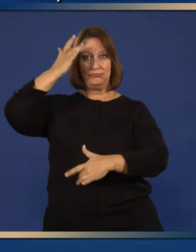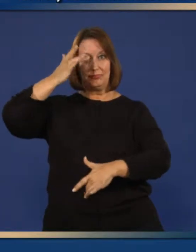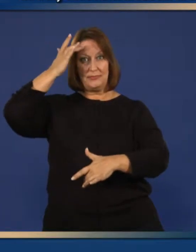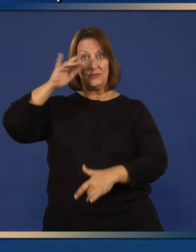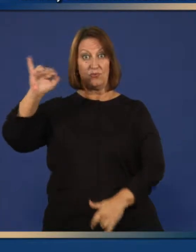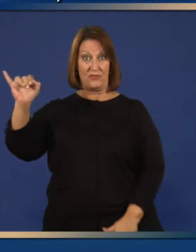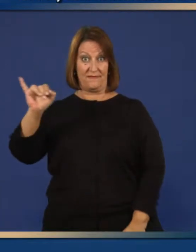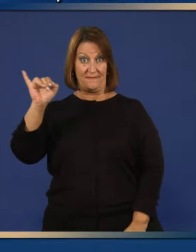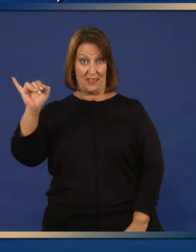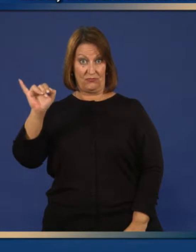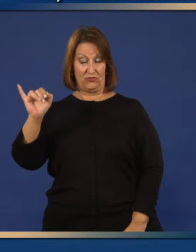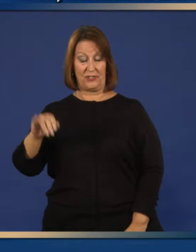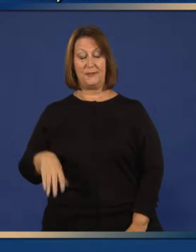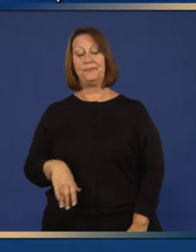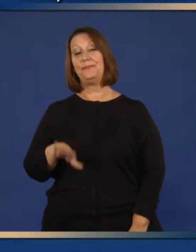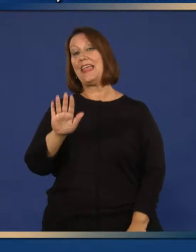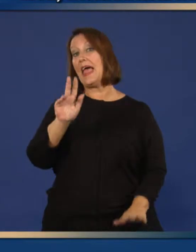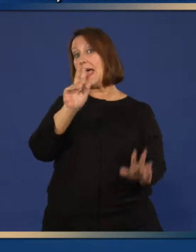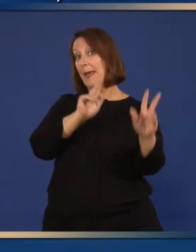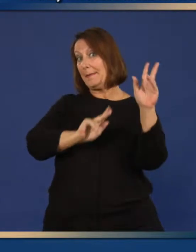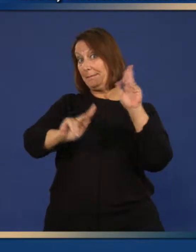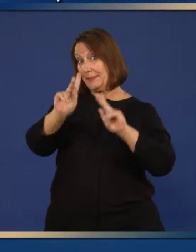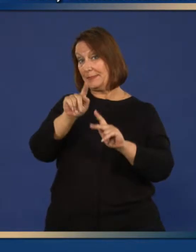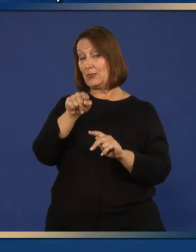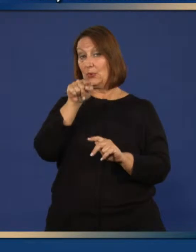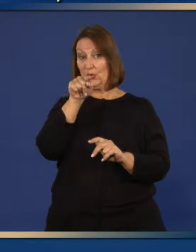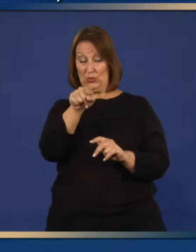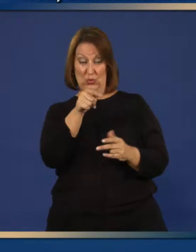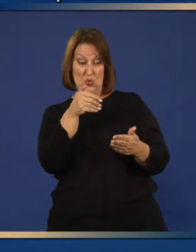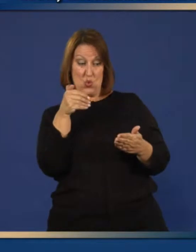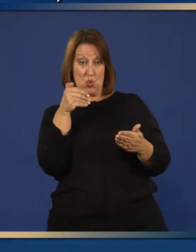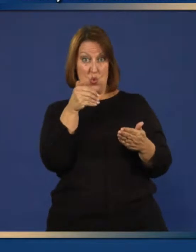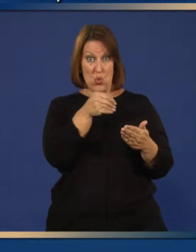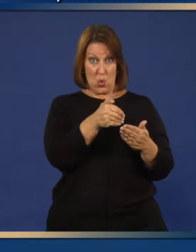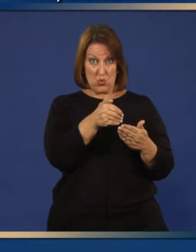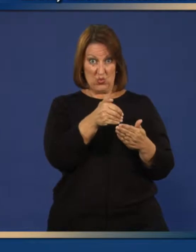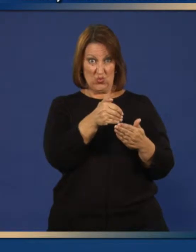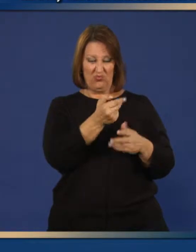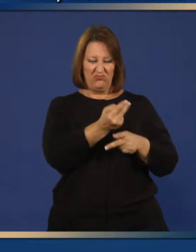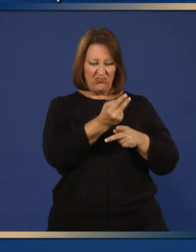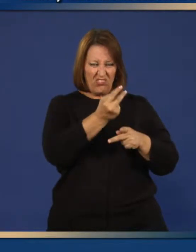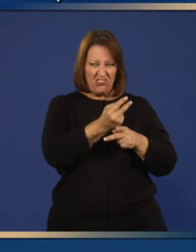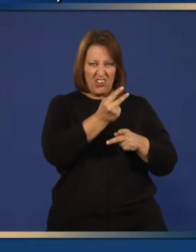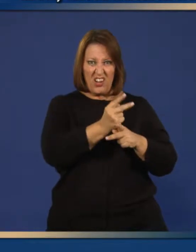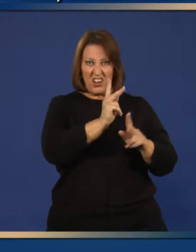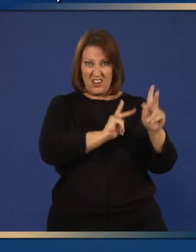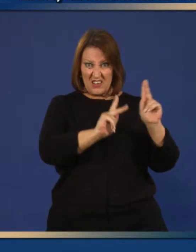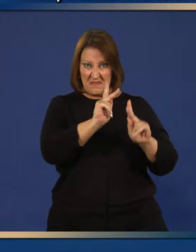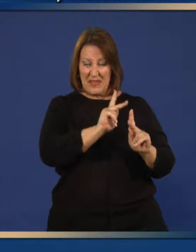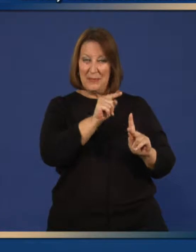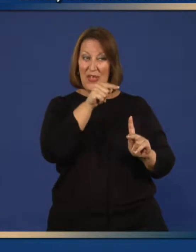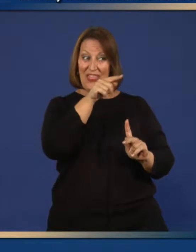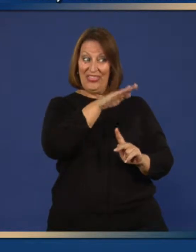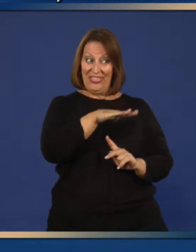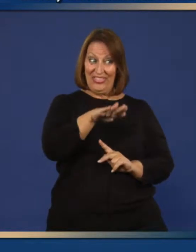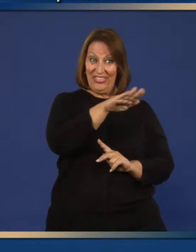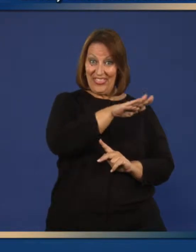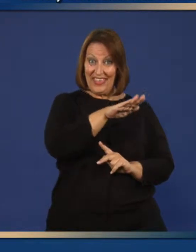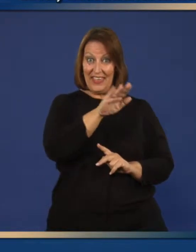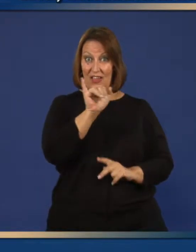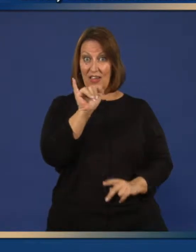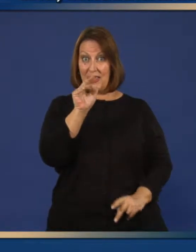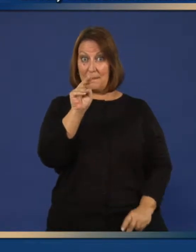Anyone in close contact with someone whose immune system is so weak they require care in a